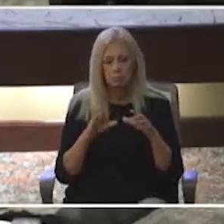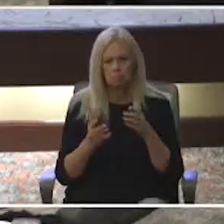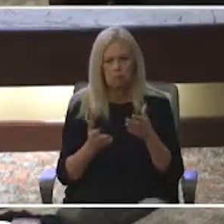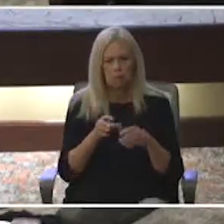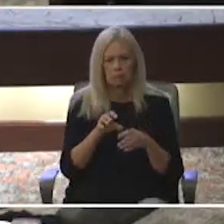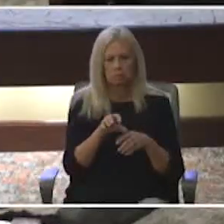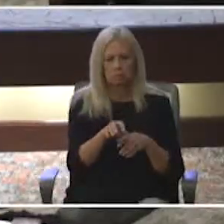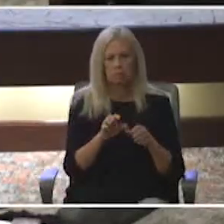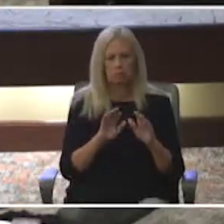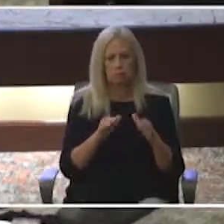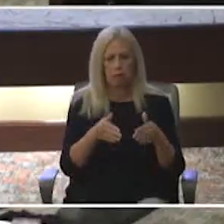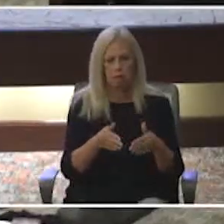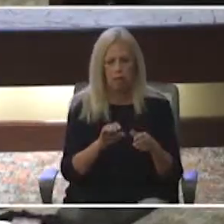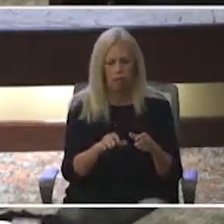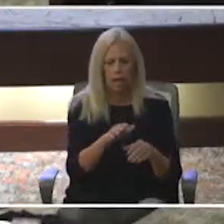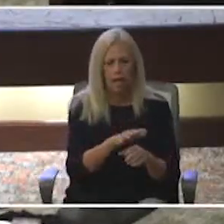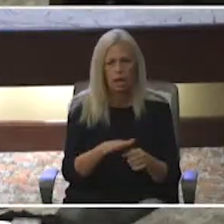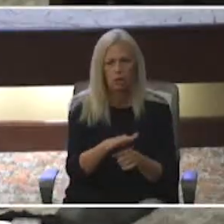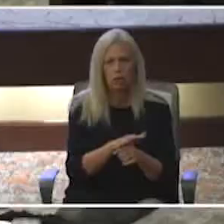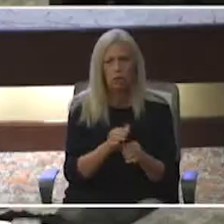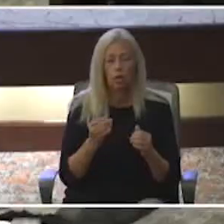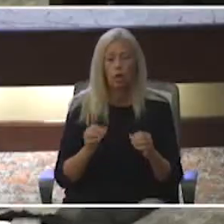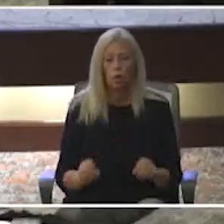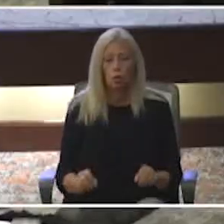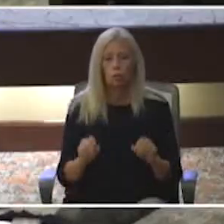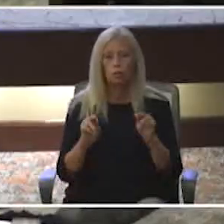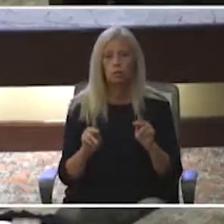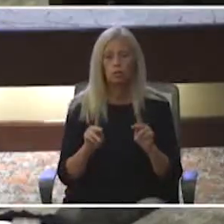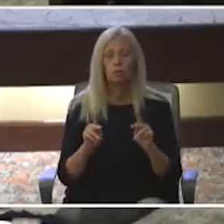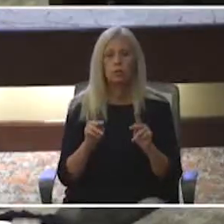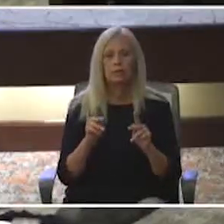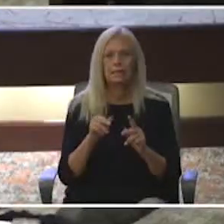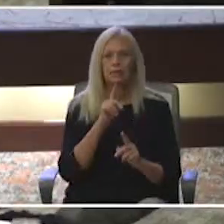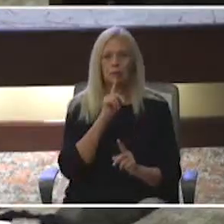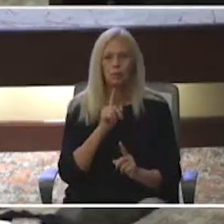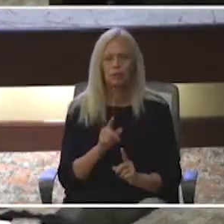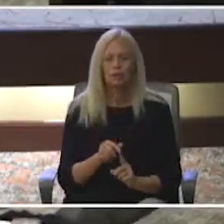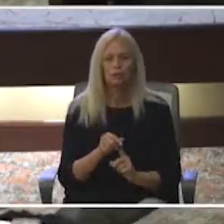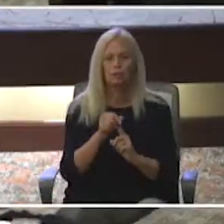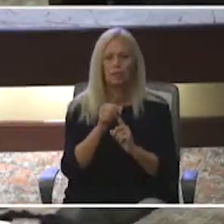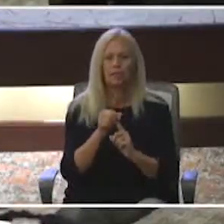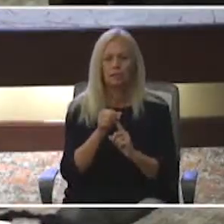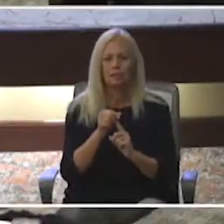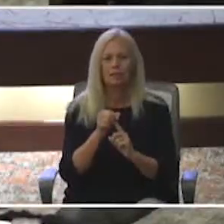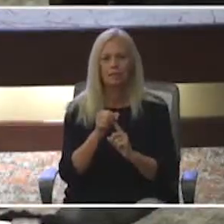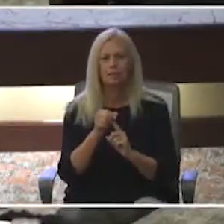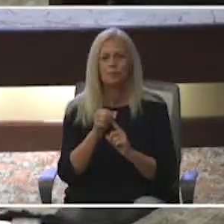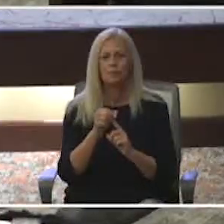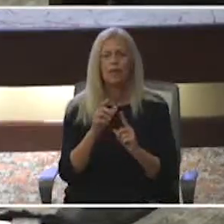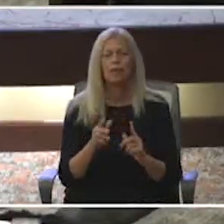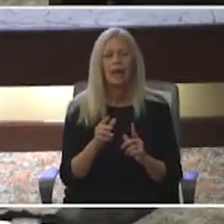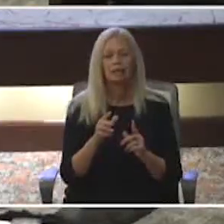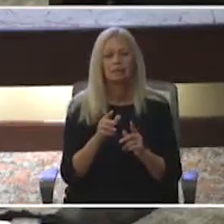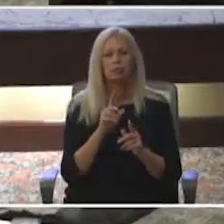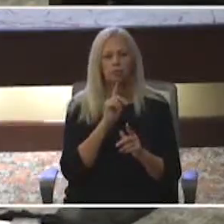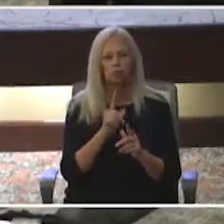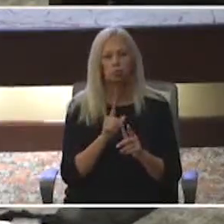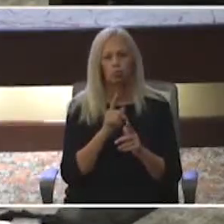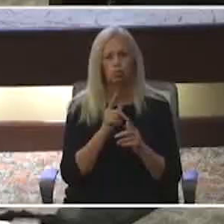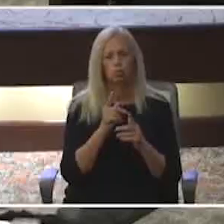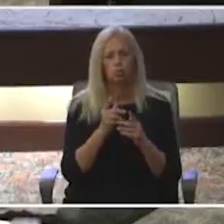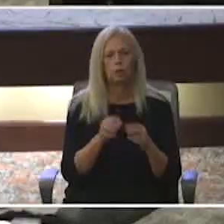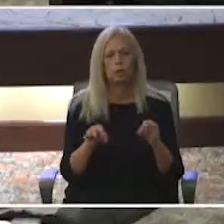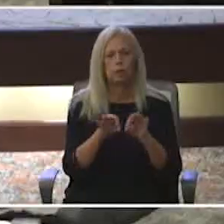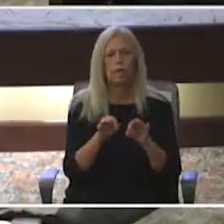area. This opportunity that we have here is so very unique, being that it is a defined area that we're looking